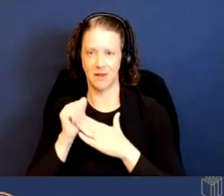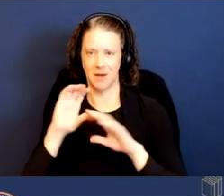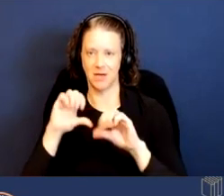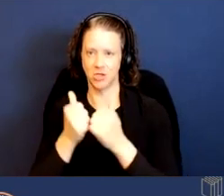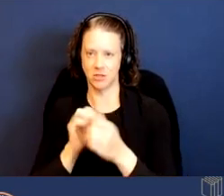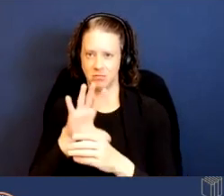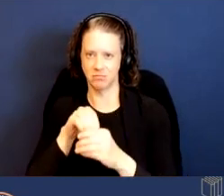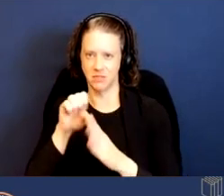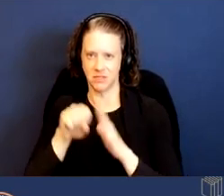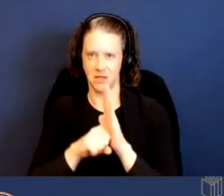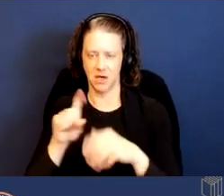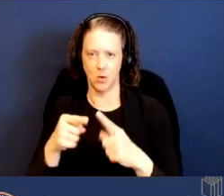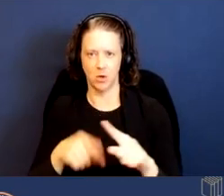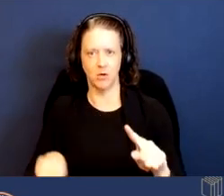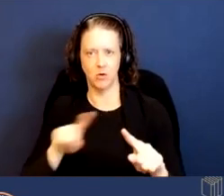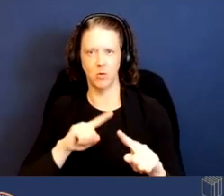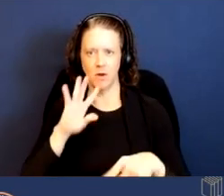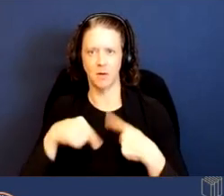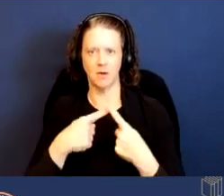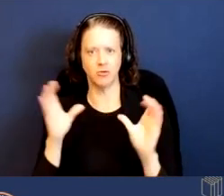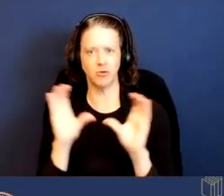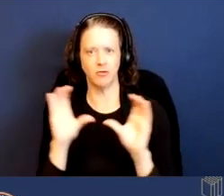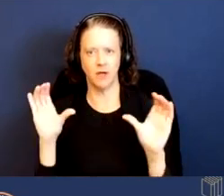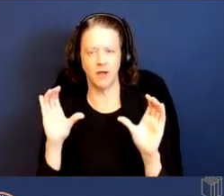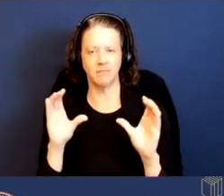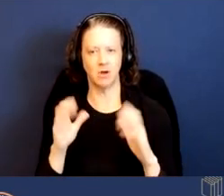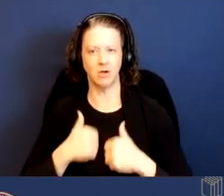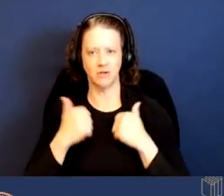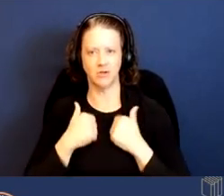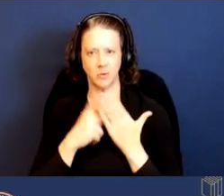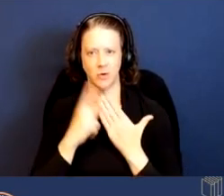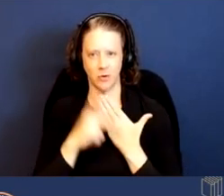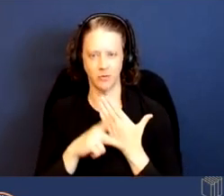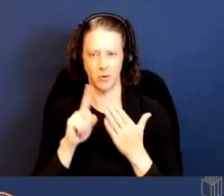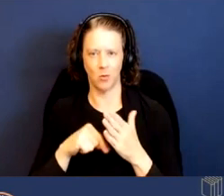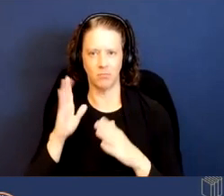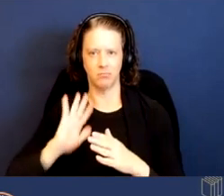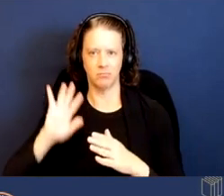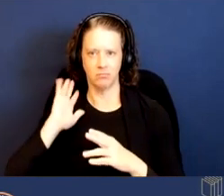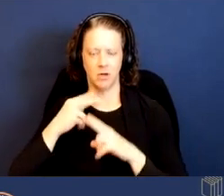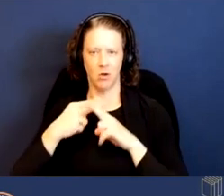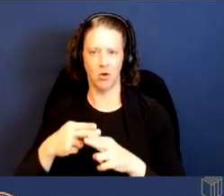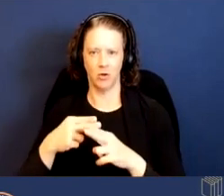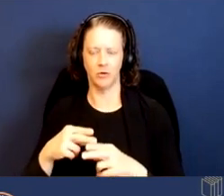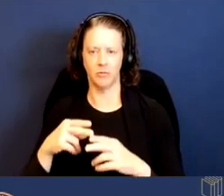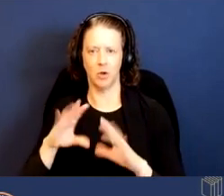when you're talking about certifying residential programs, what used to be called group homes, now